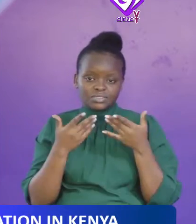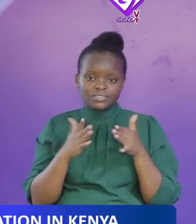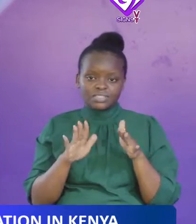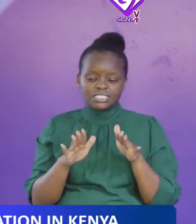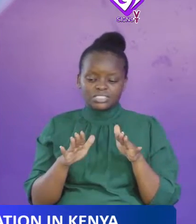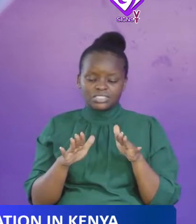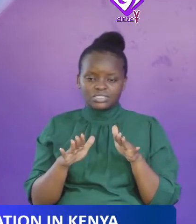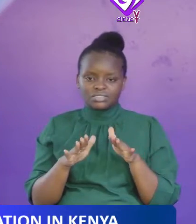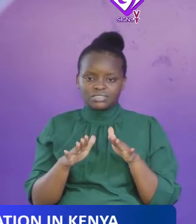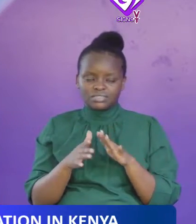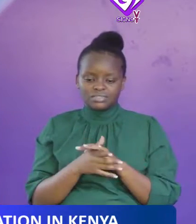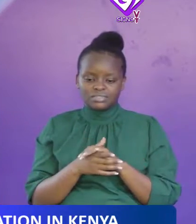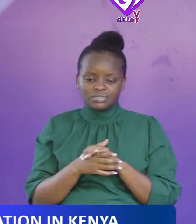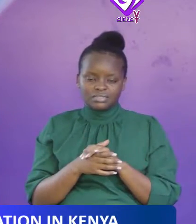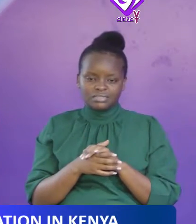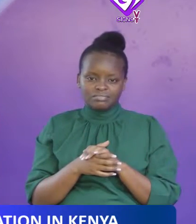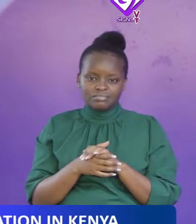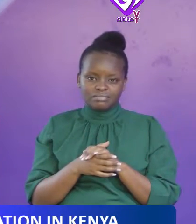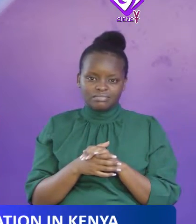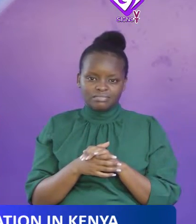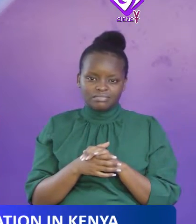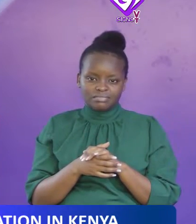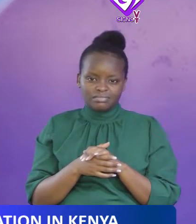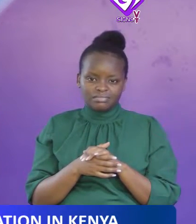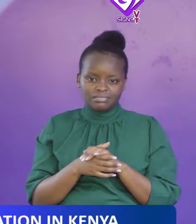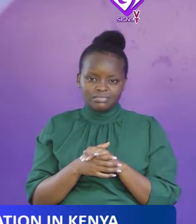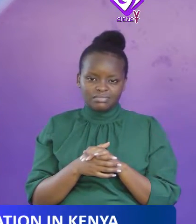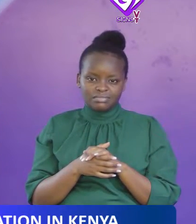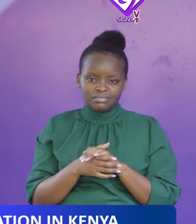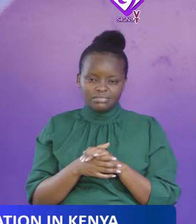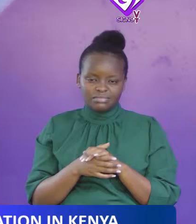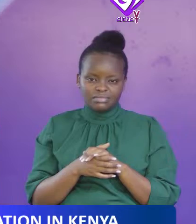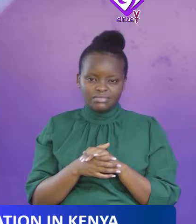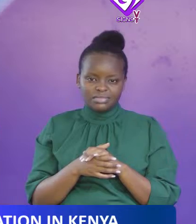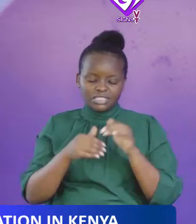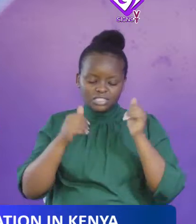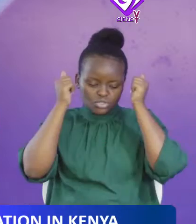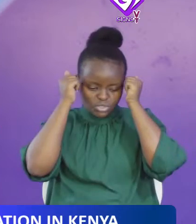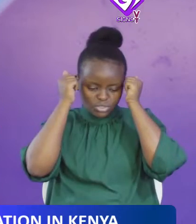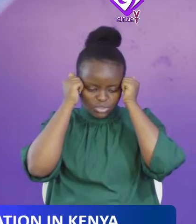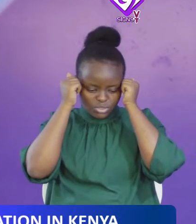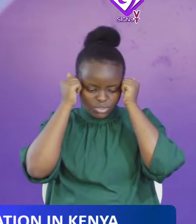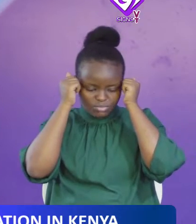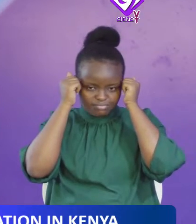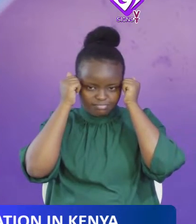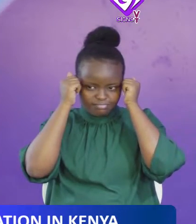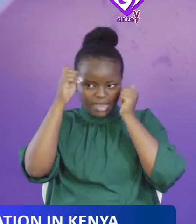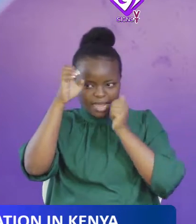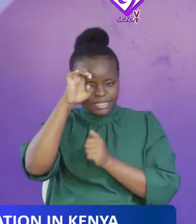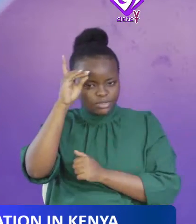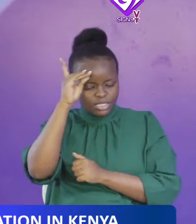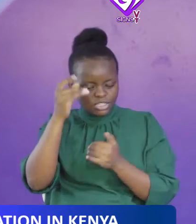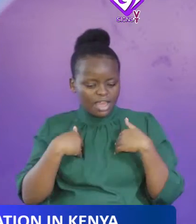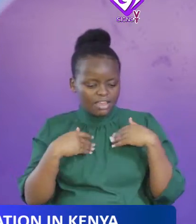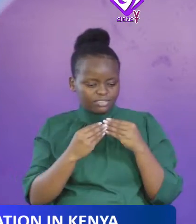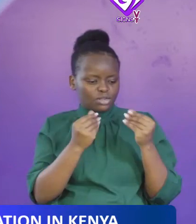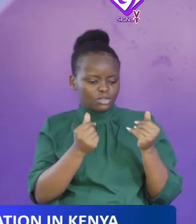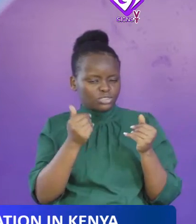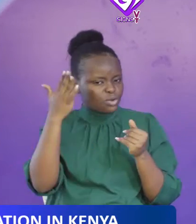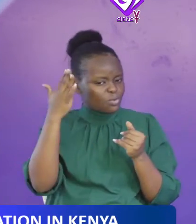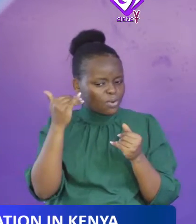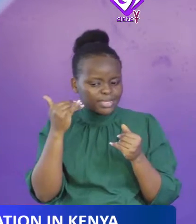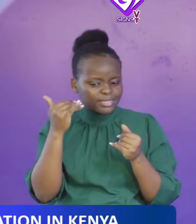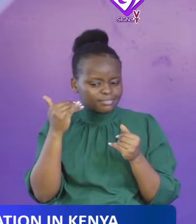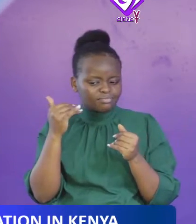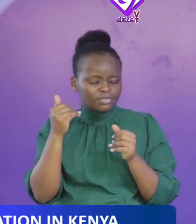academia academia has the solutions, but why is it hard for academia to